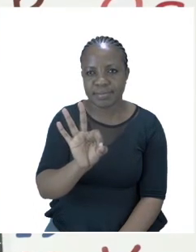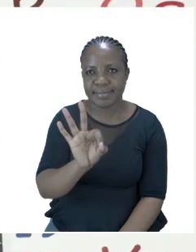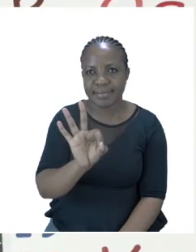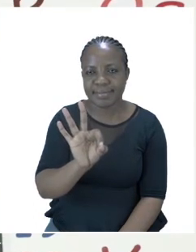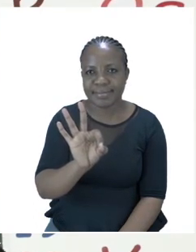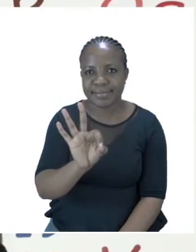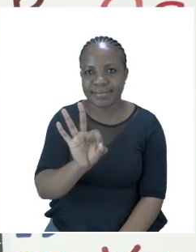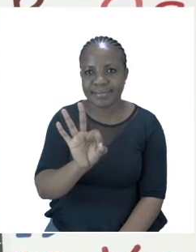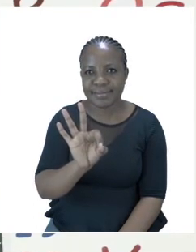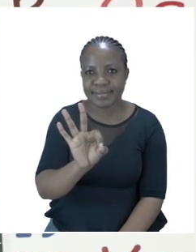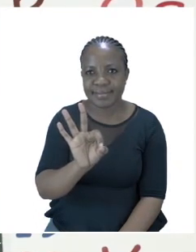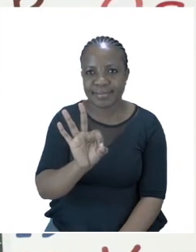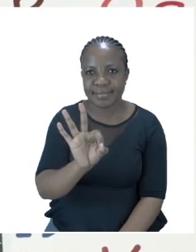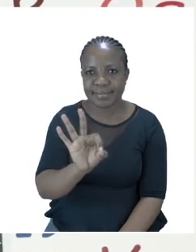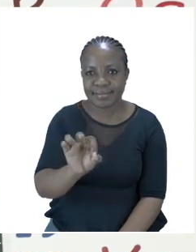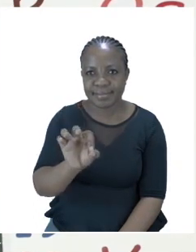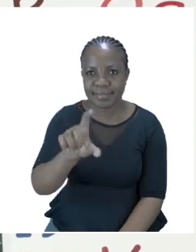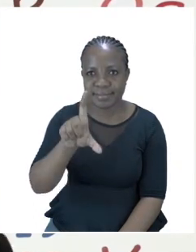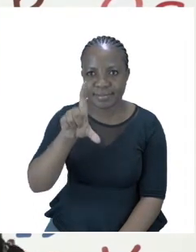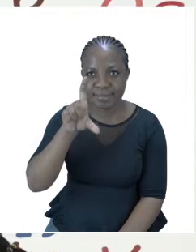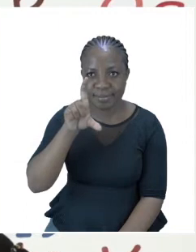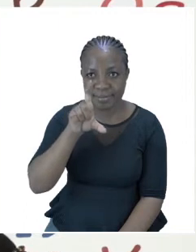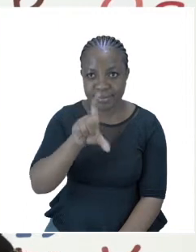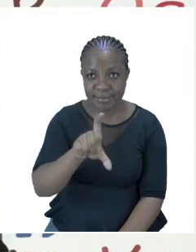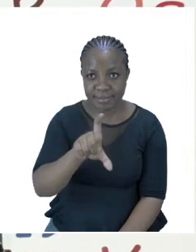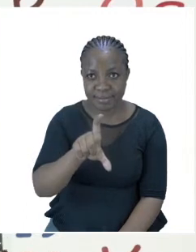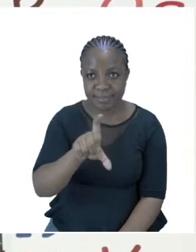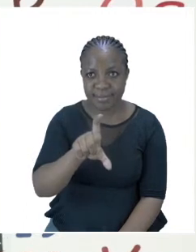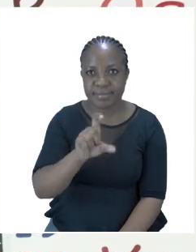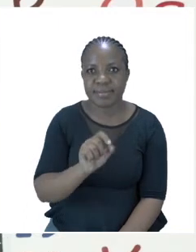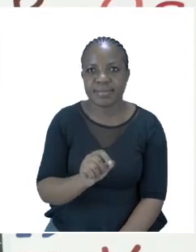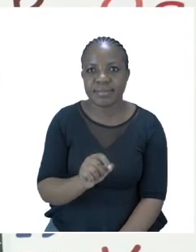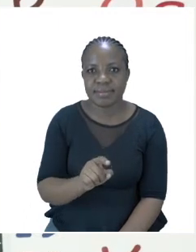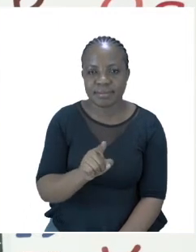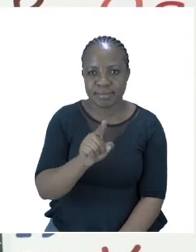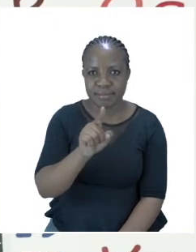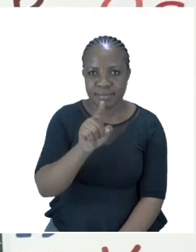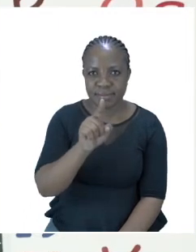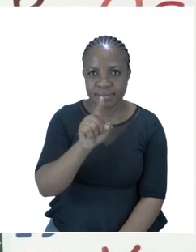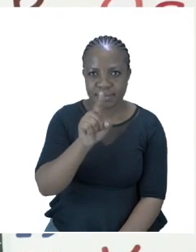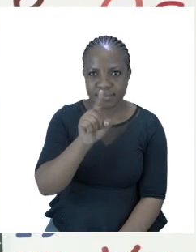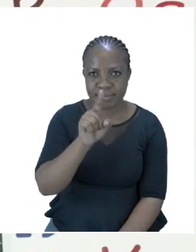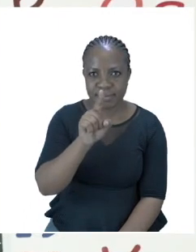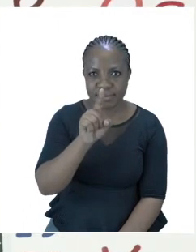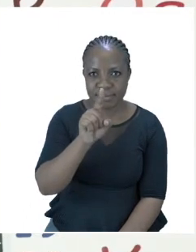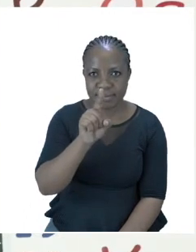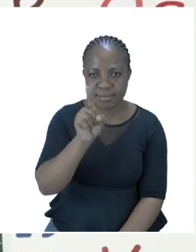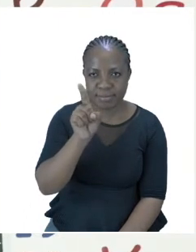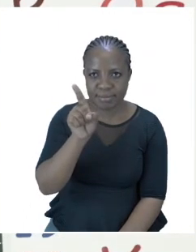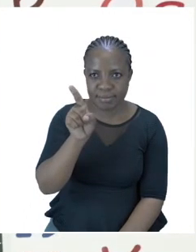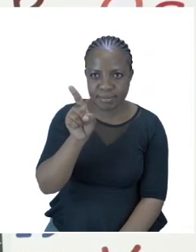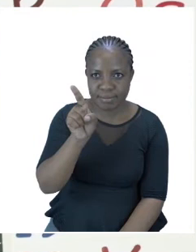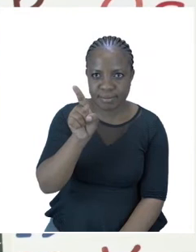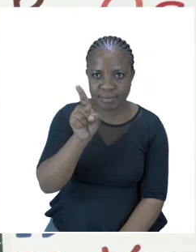Now we are going to trace it. Let's go. We go the